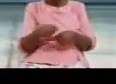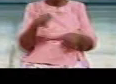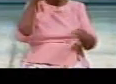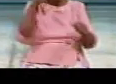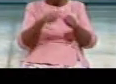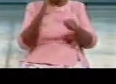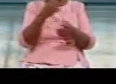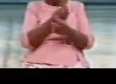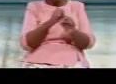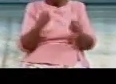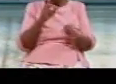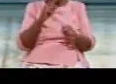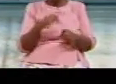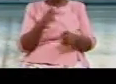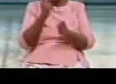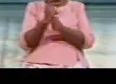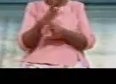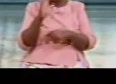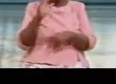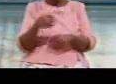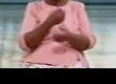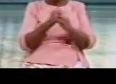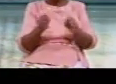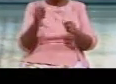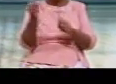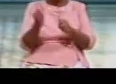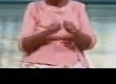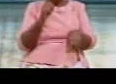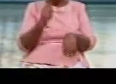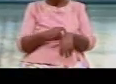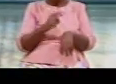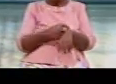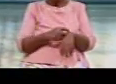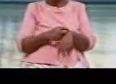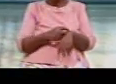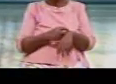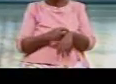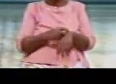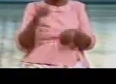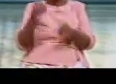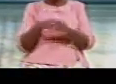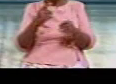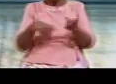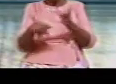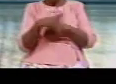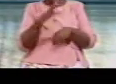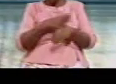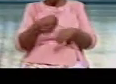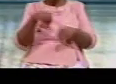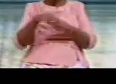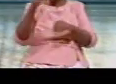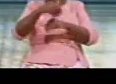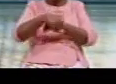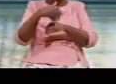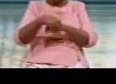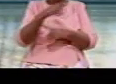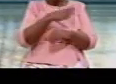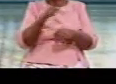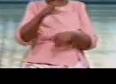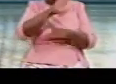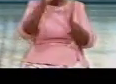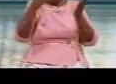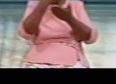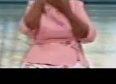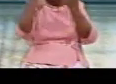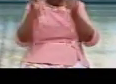you are keeping your salvation every moment and every time, in the day and in the night. You'll never forget, I'm